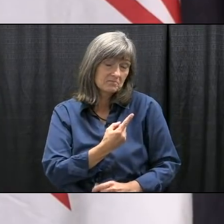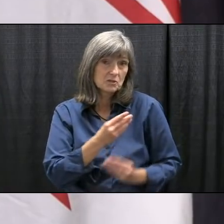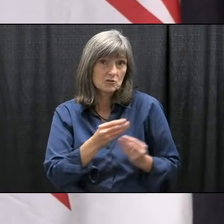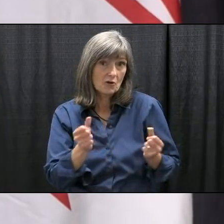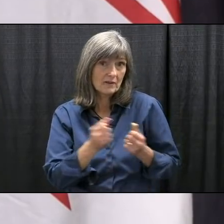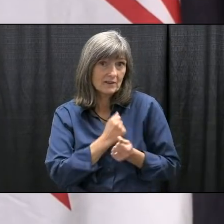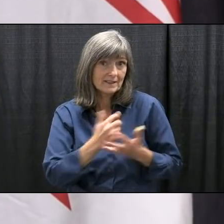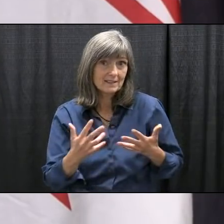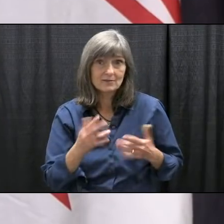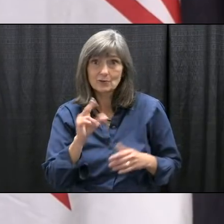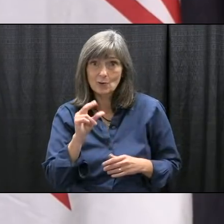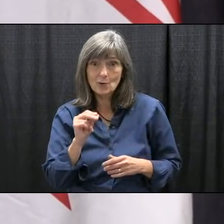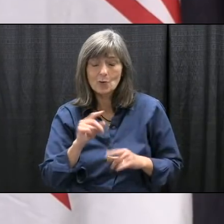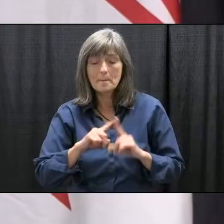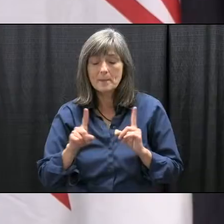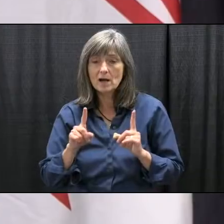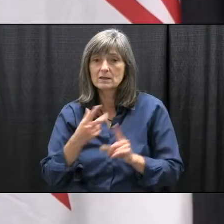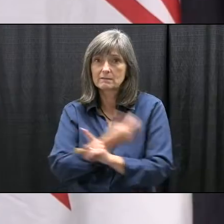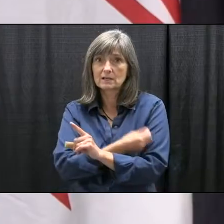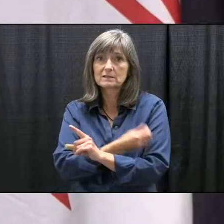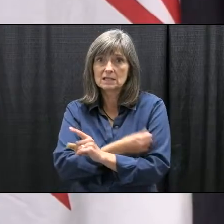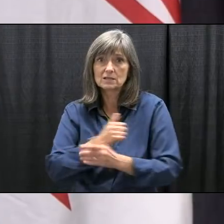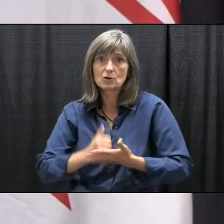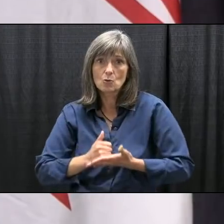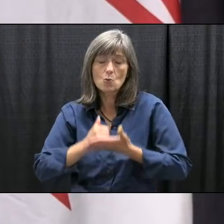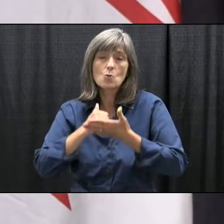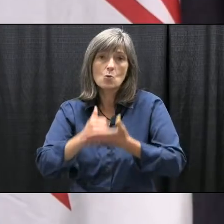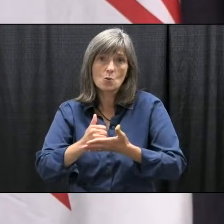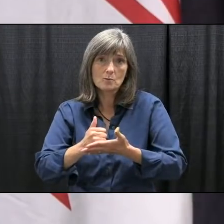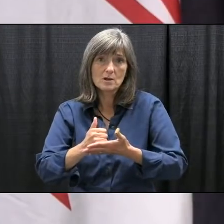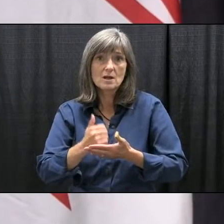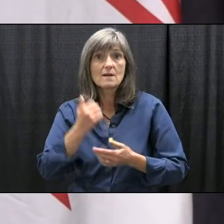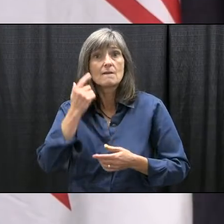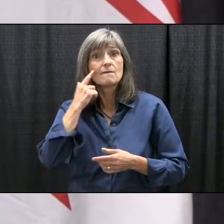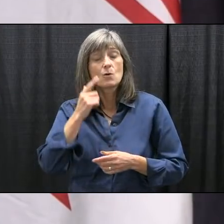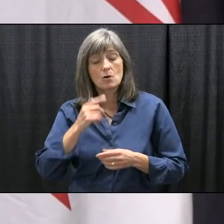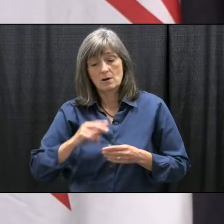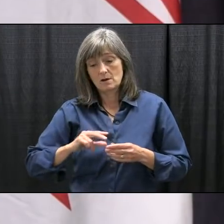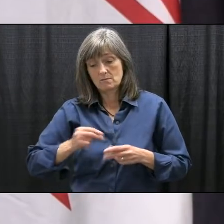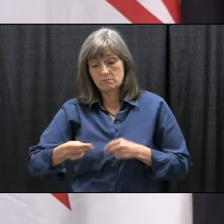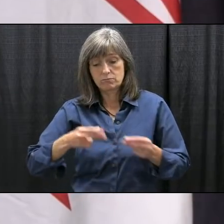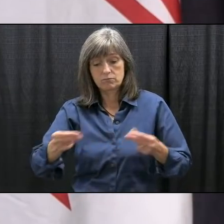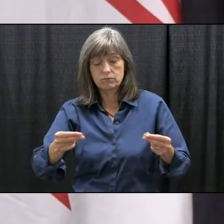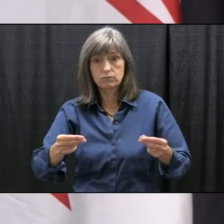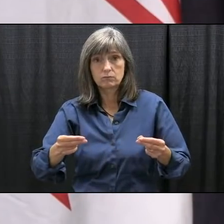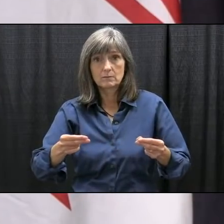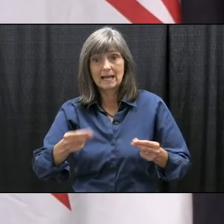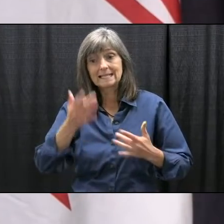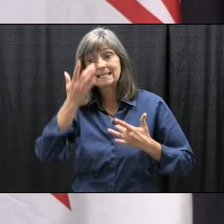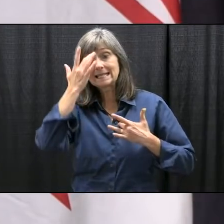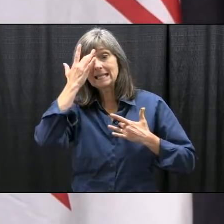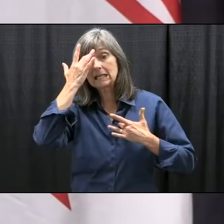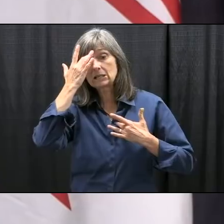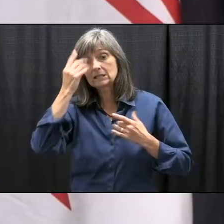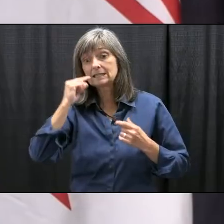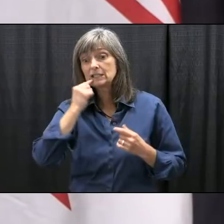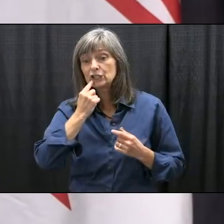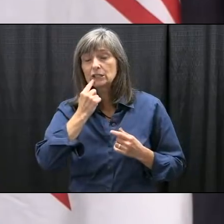very, very effective in terms of transmission. The vaccines are very effective in terms of not getting sick,